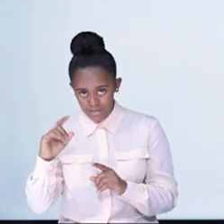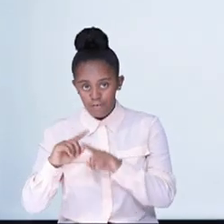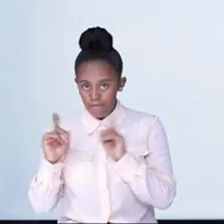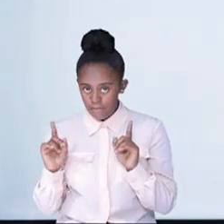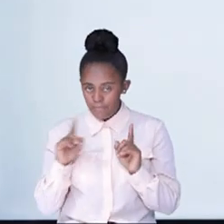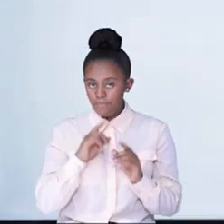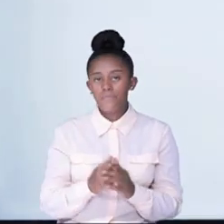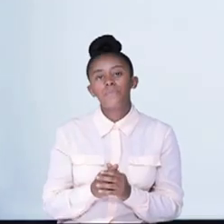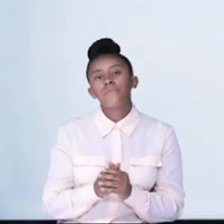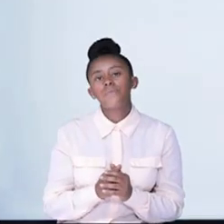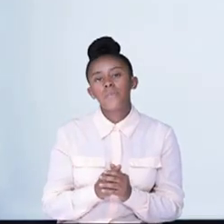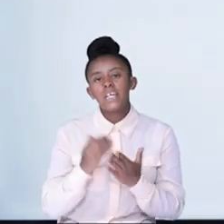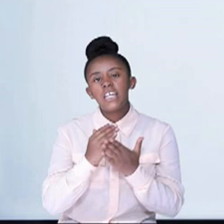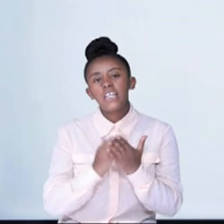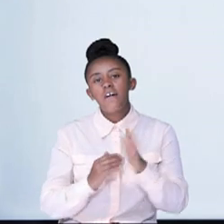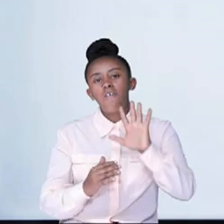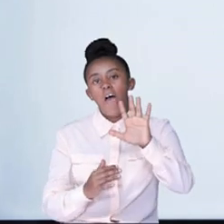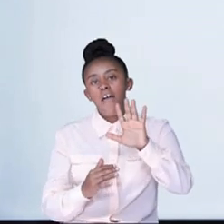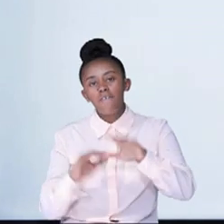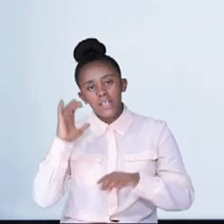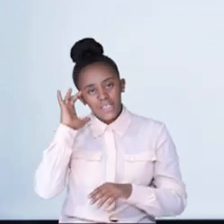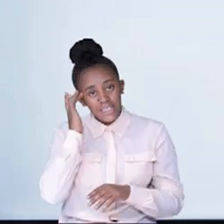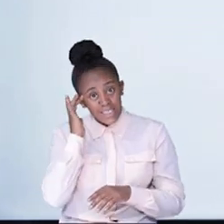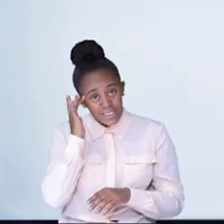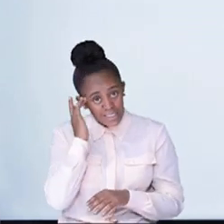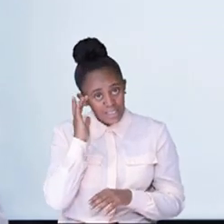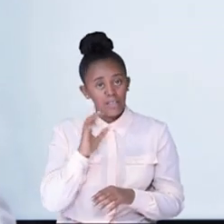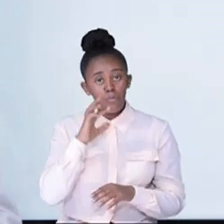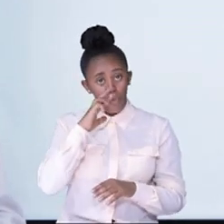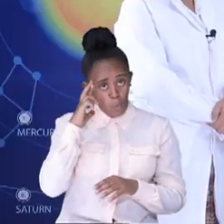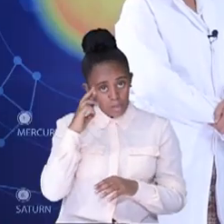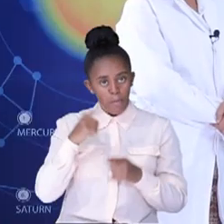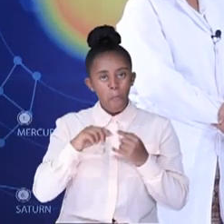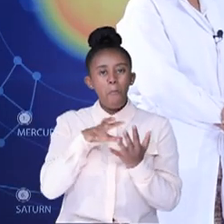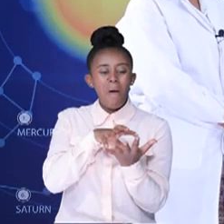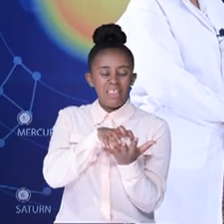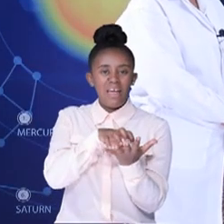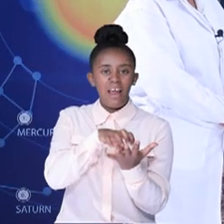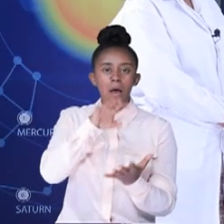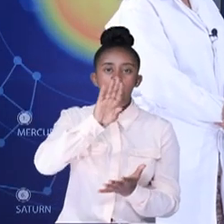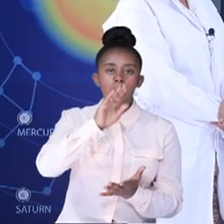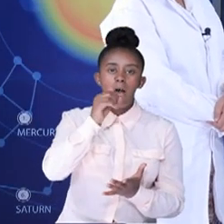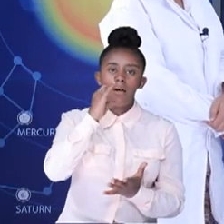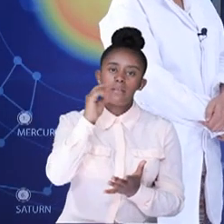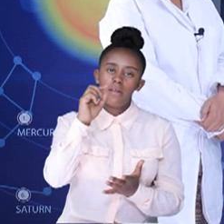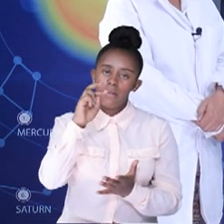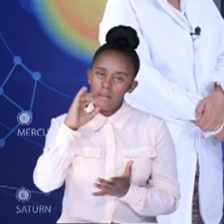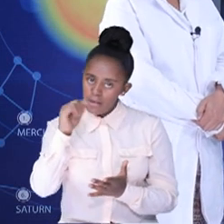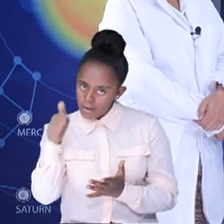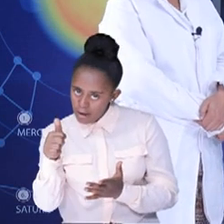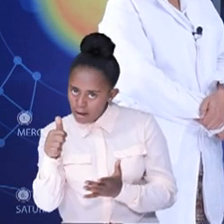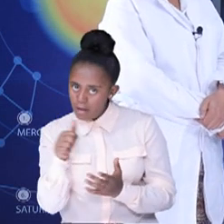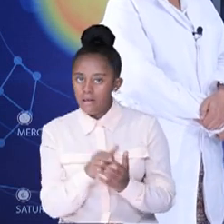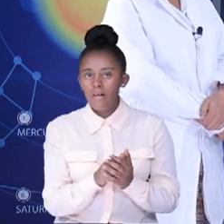question, list 5 diseases that are caused by bacteria. Bacteria, you are